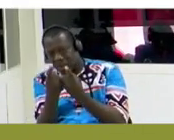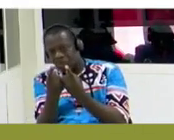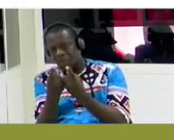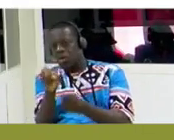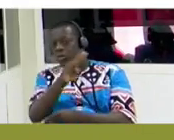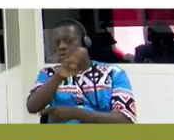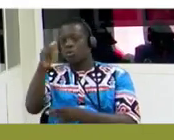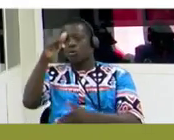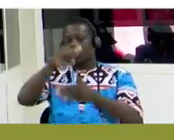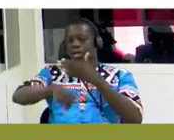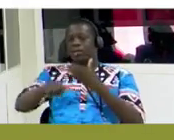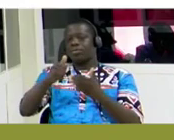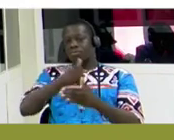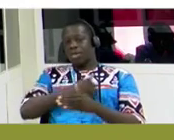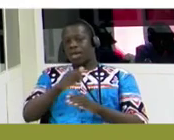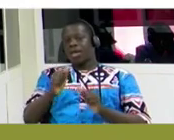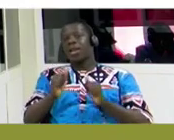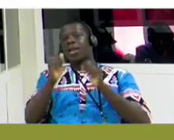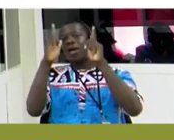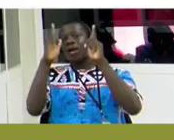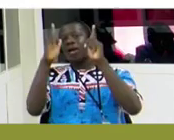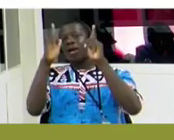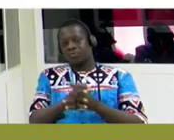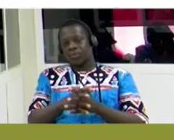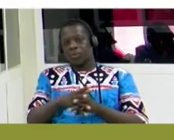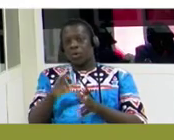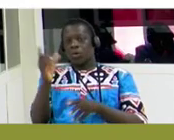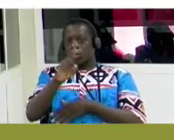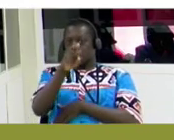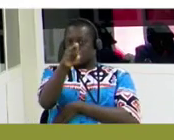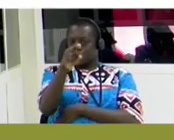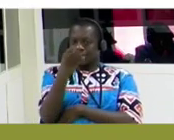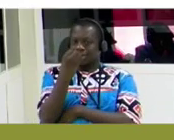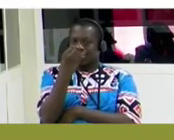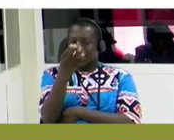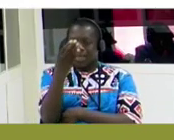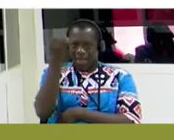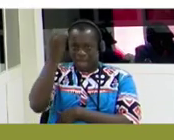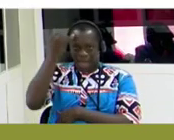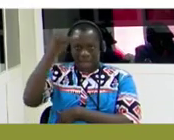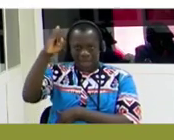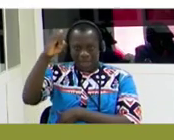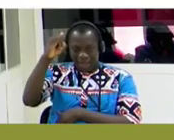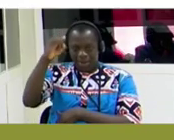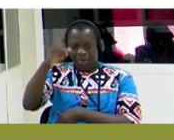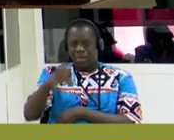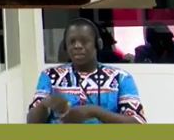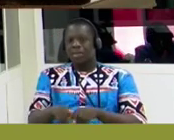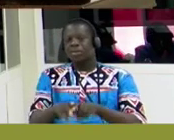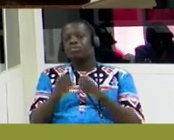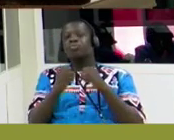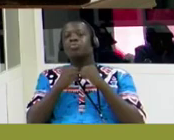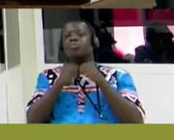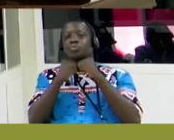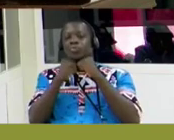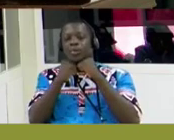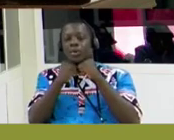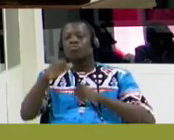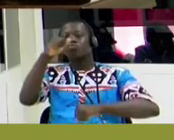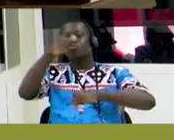What do you say to the suggestion that Sana Sabale was tortured on several other